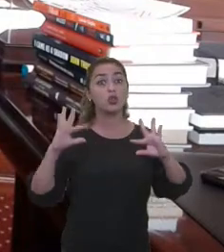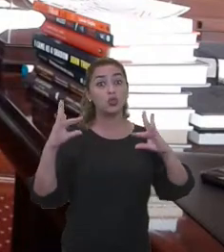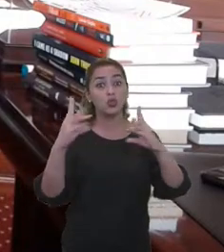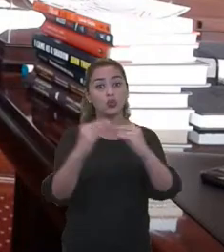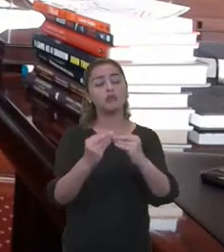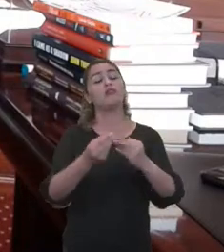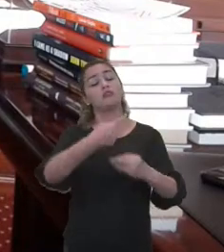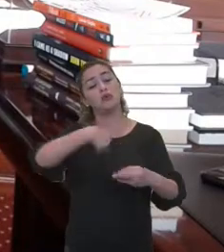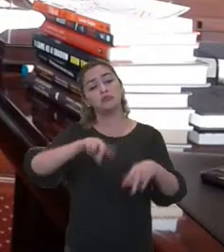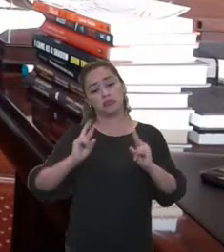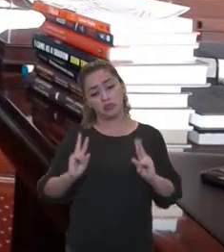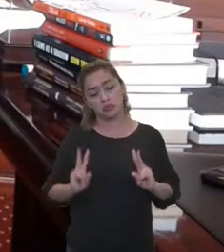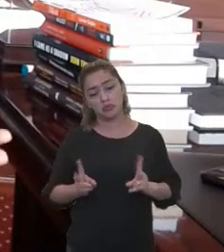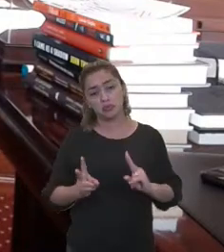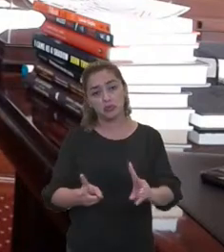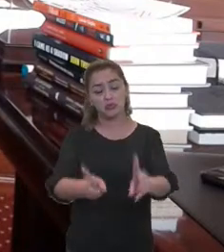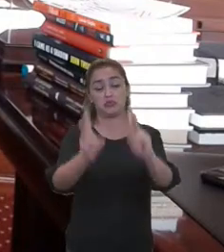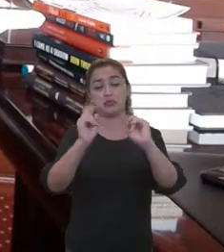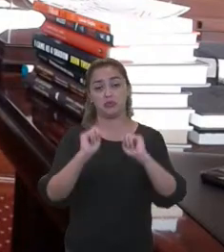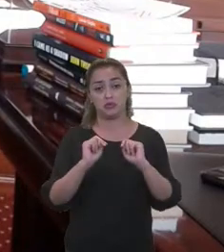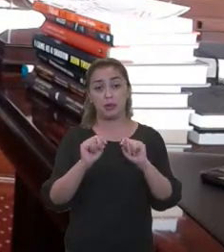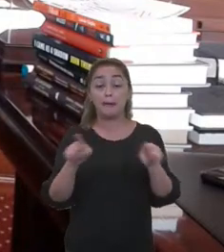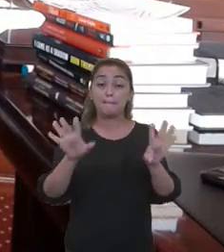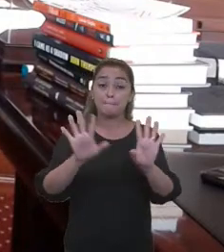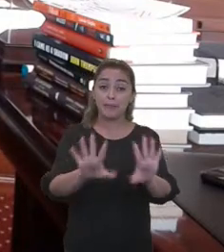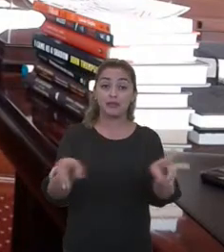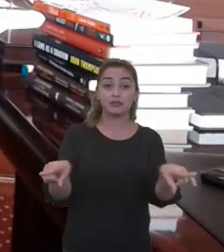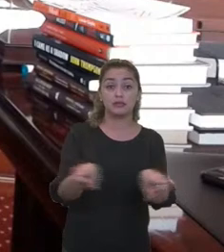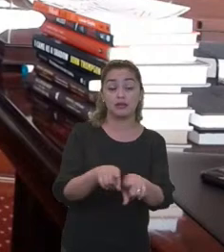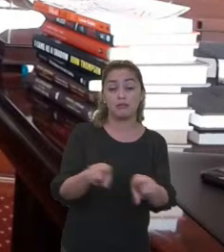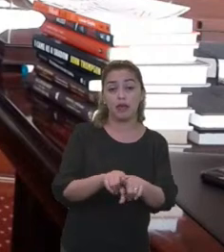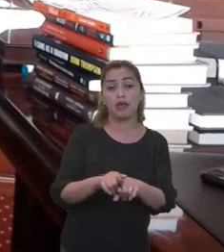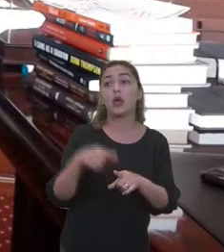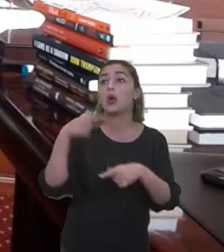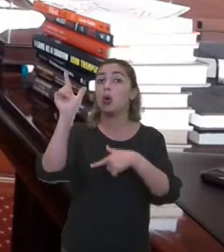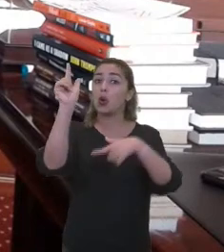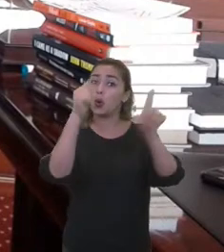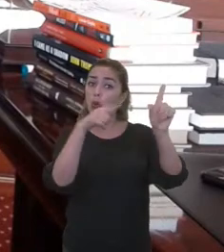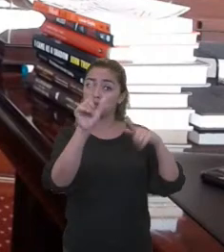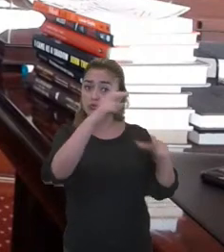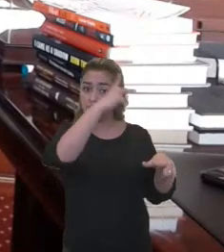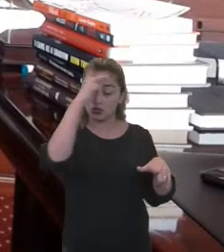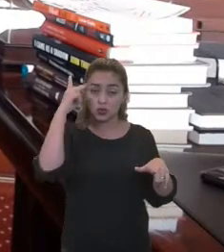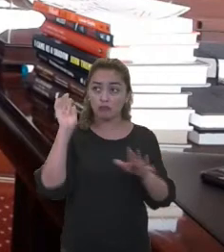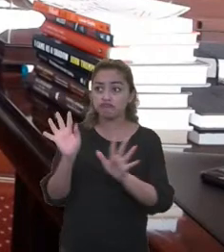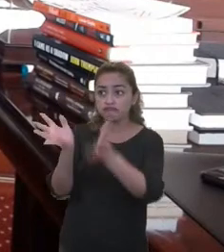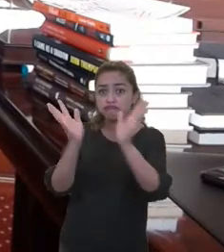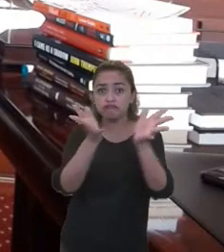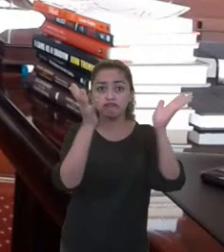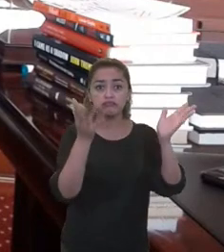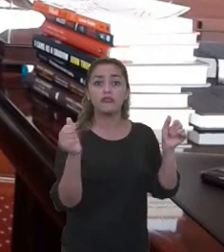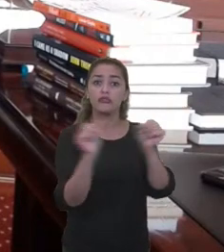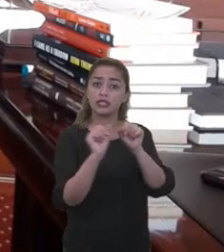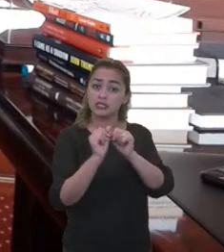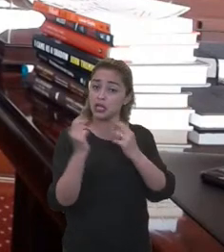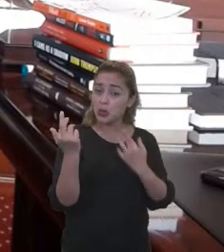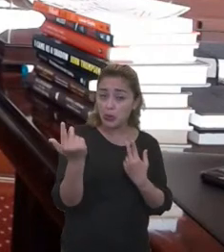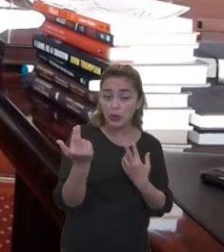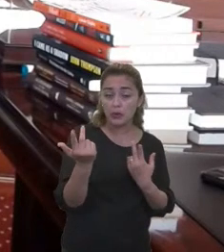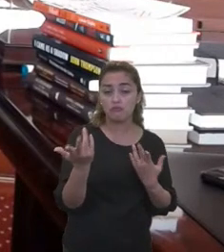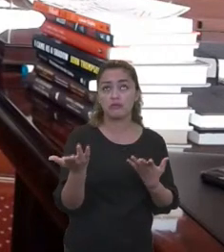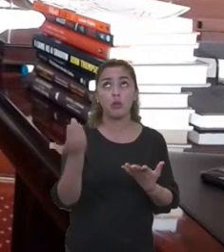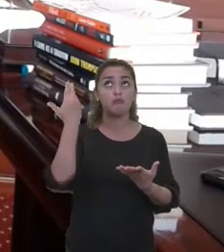also, it encourages others to do the same. When I was put into role, I was the first Black team president in the